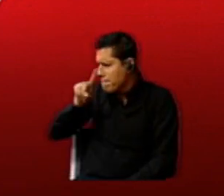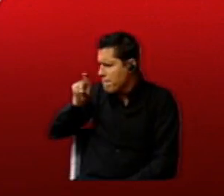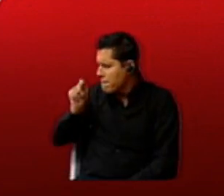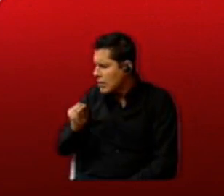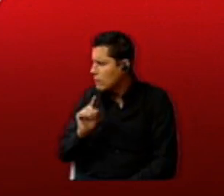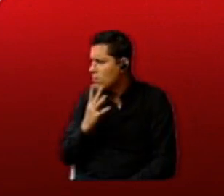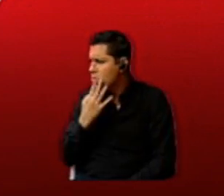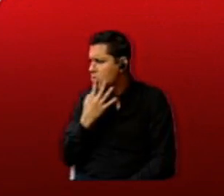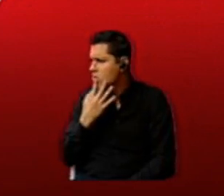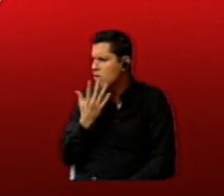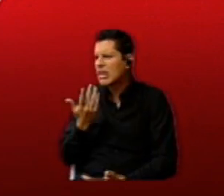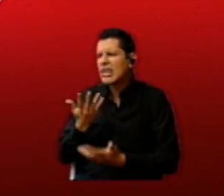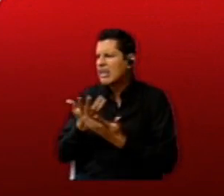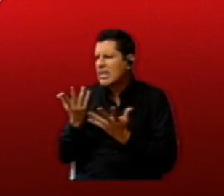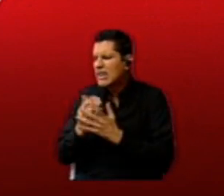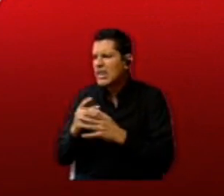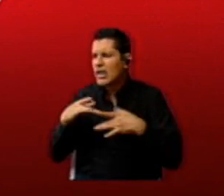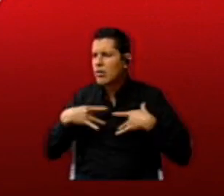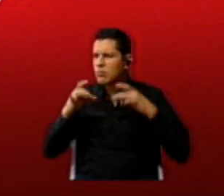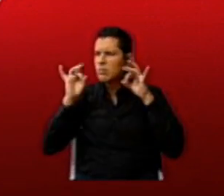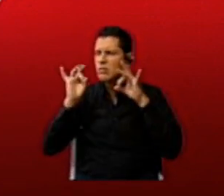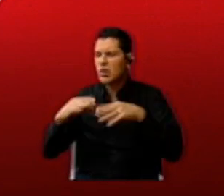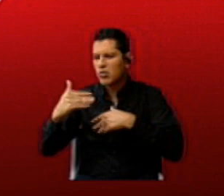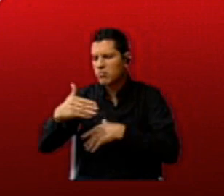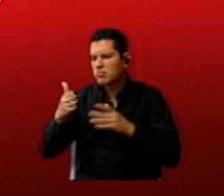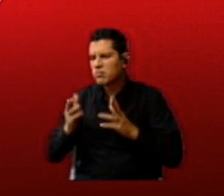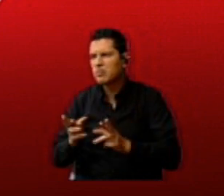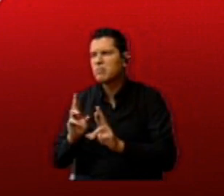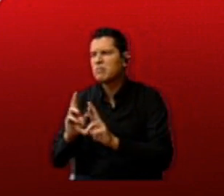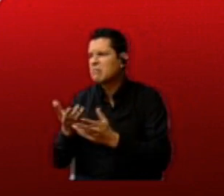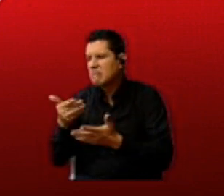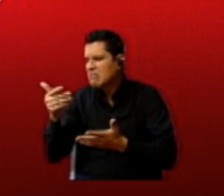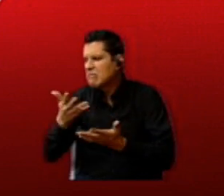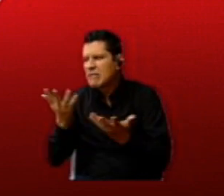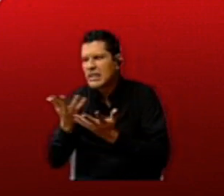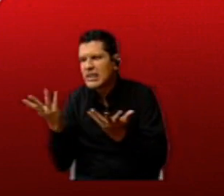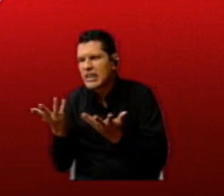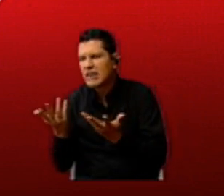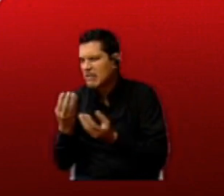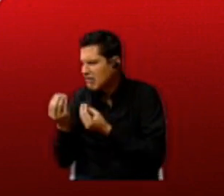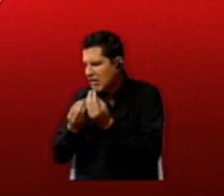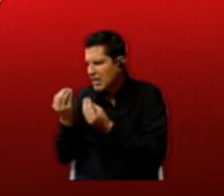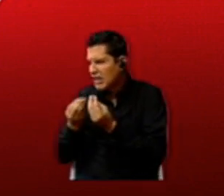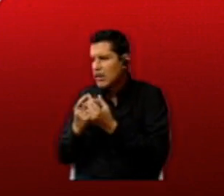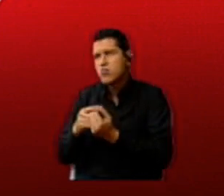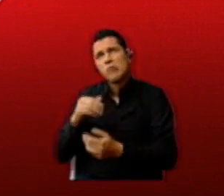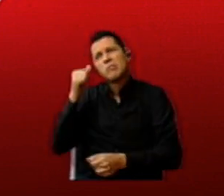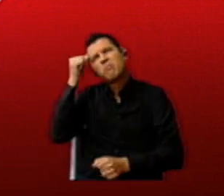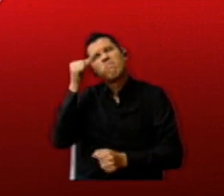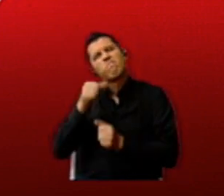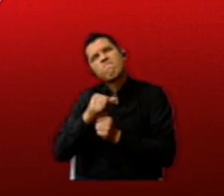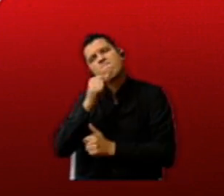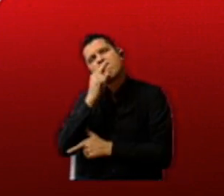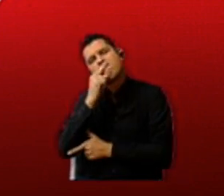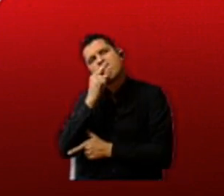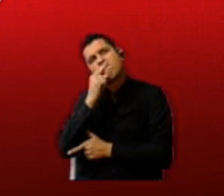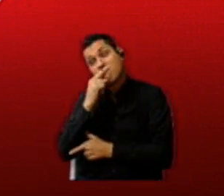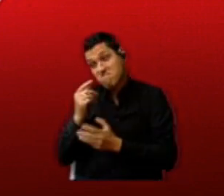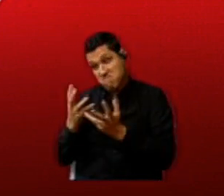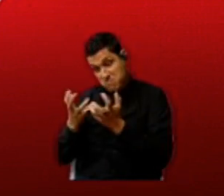do Australians do on Boxing Day? Well, I don't remember. Do you want to